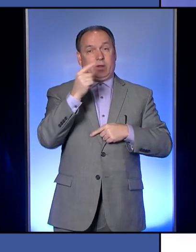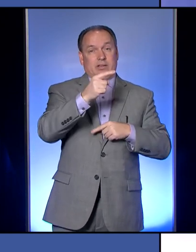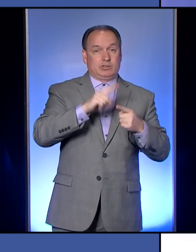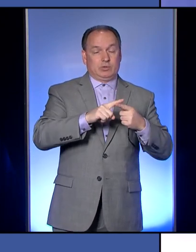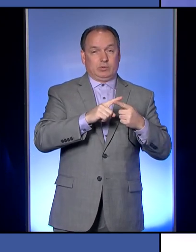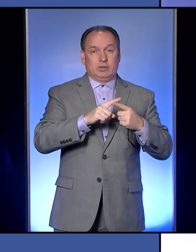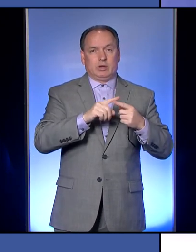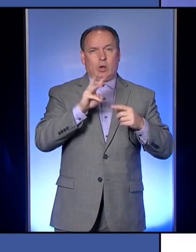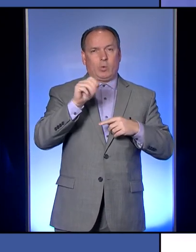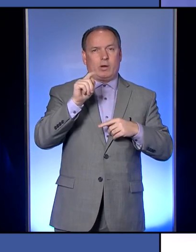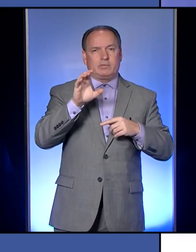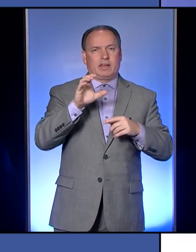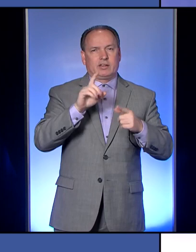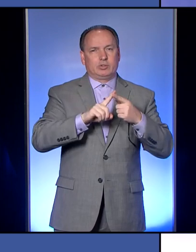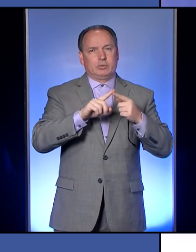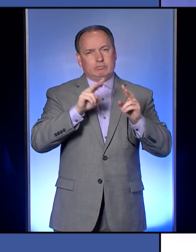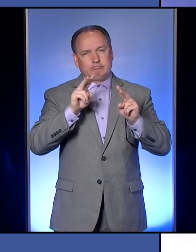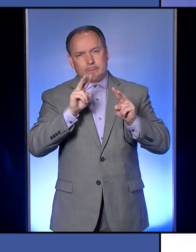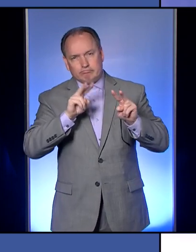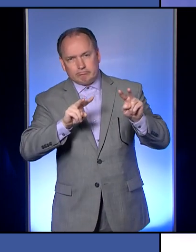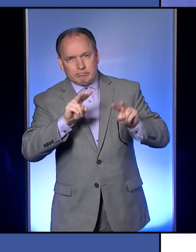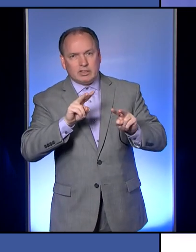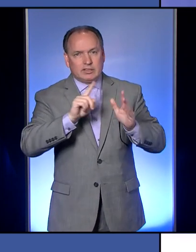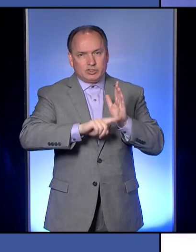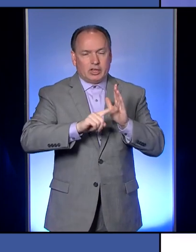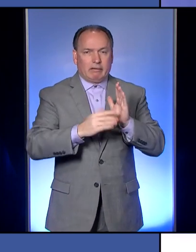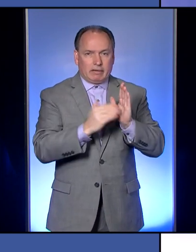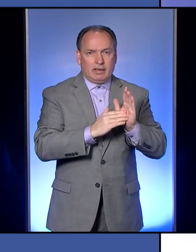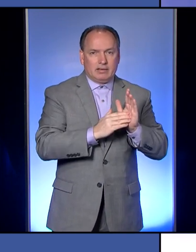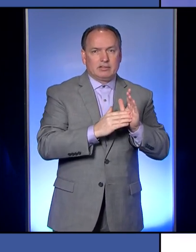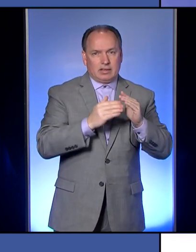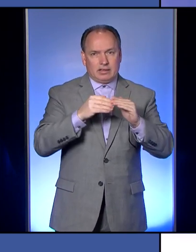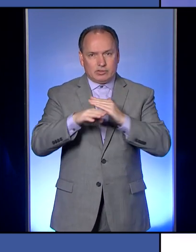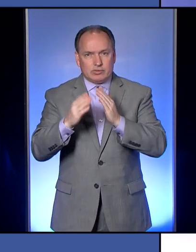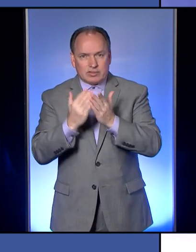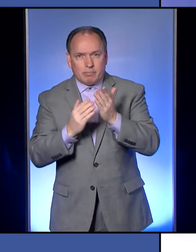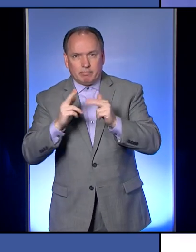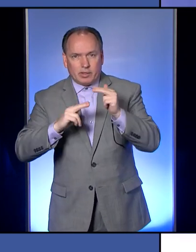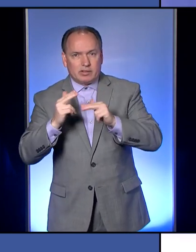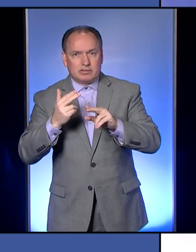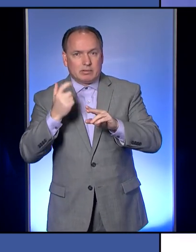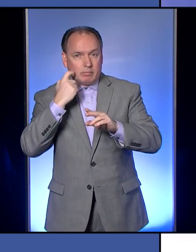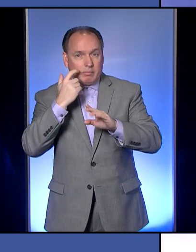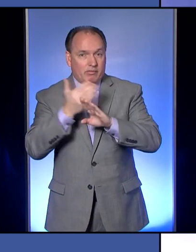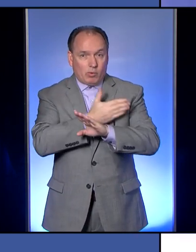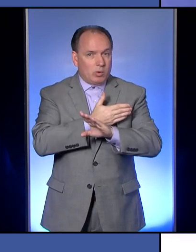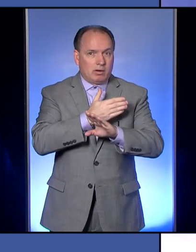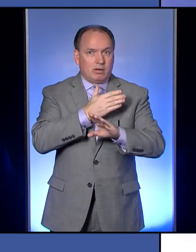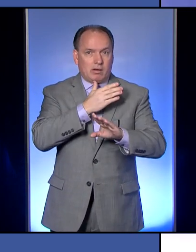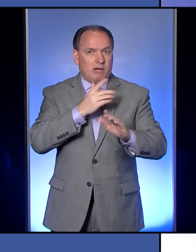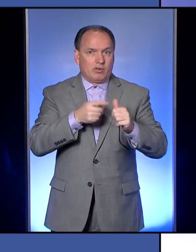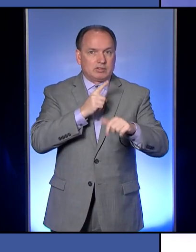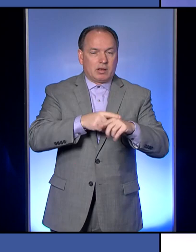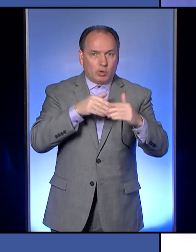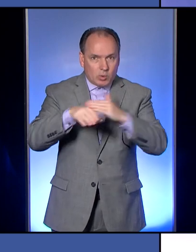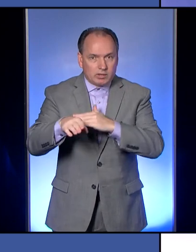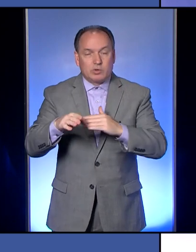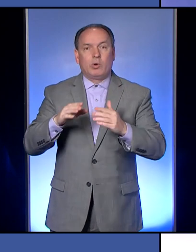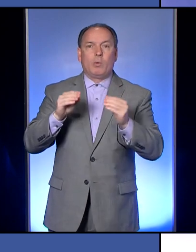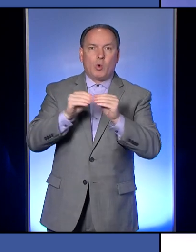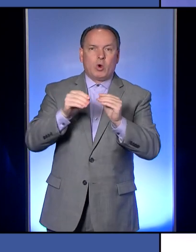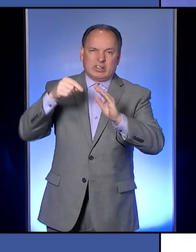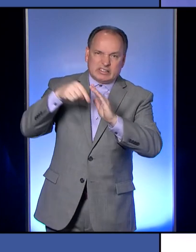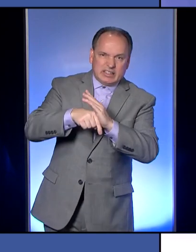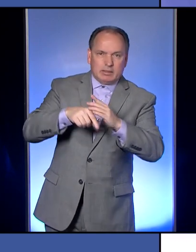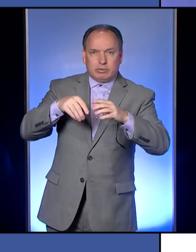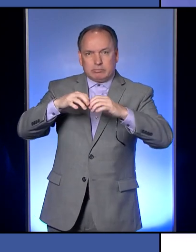to just relook at everything and even enter in some buildings that we had not been in the first time. So even a more thorough